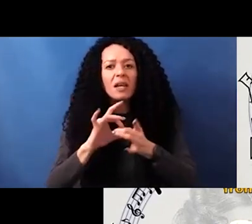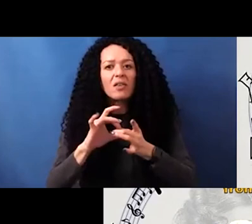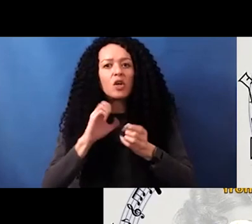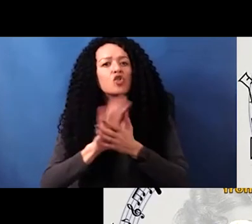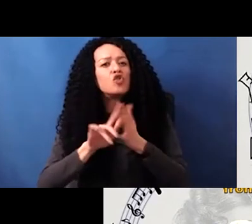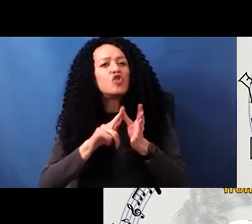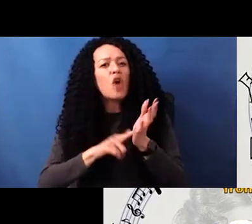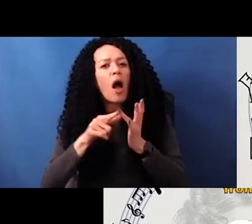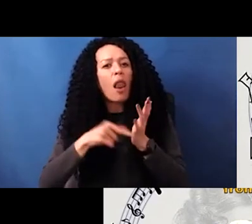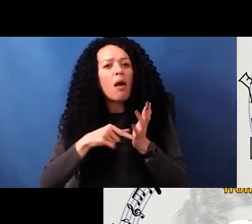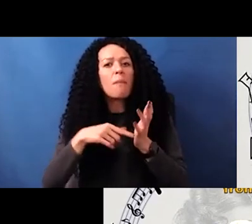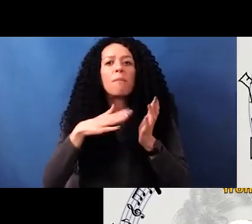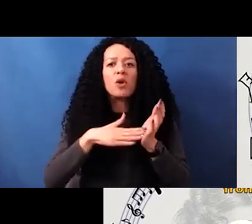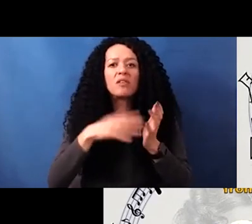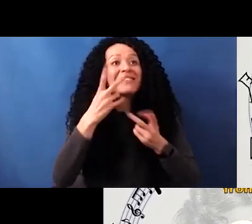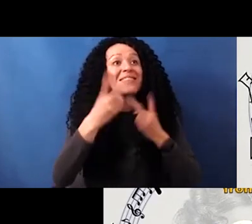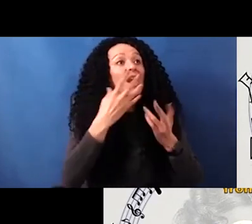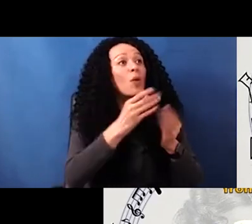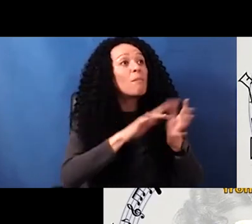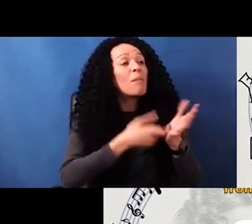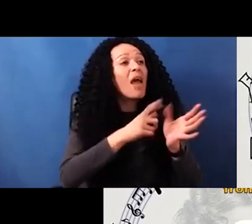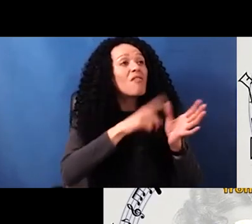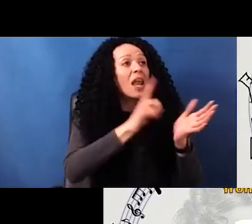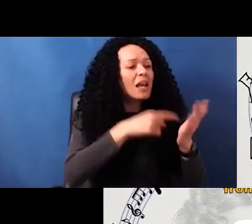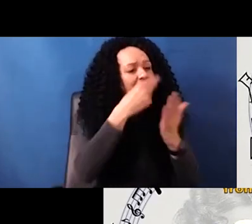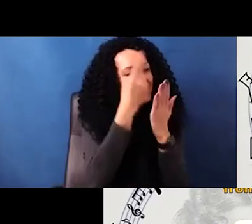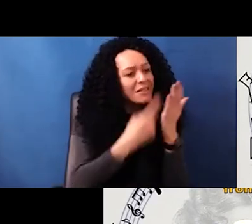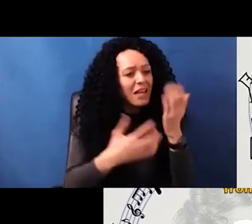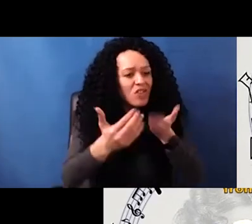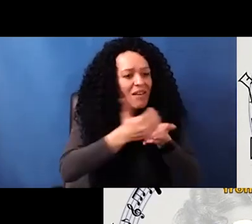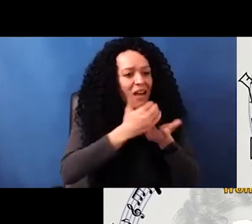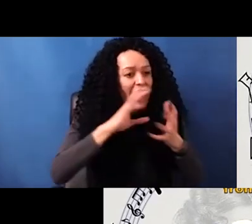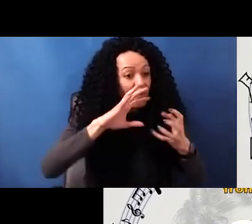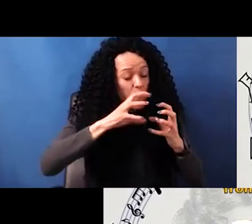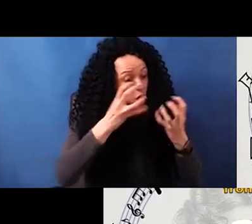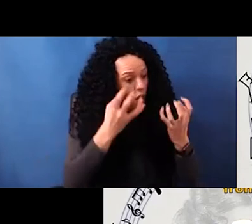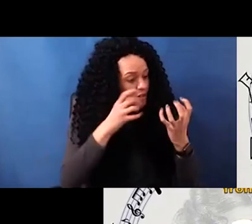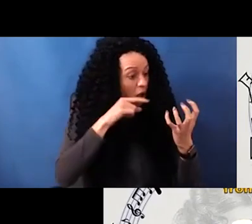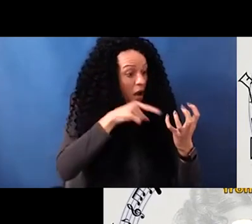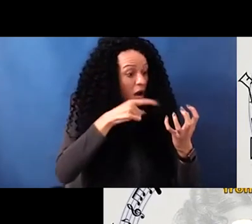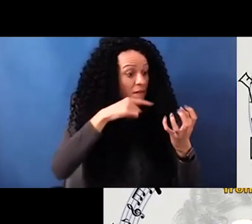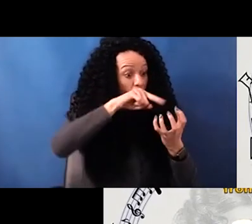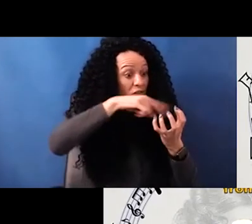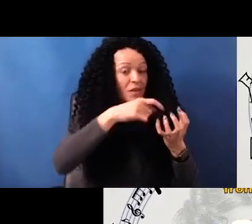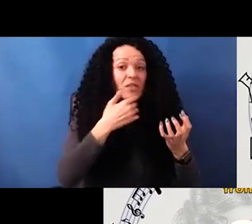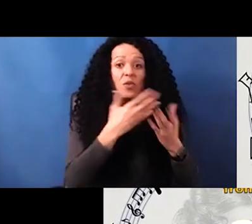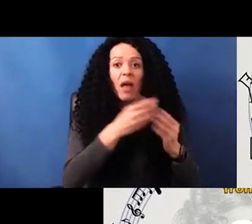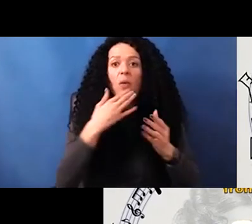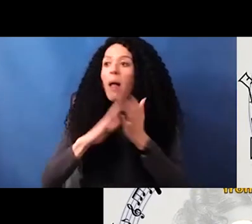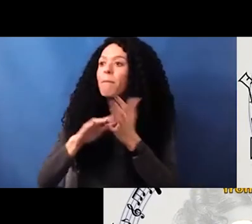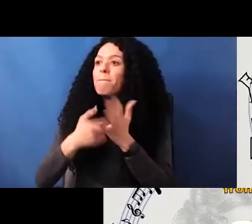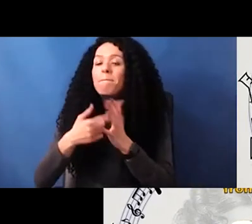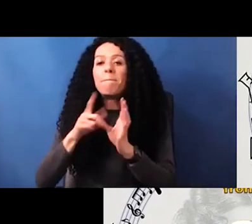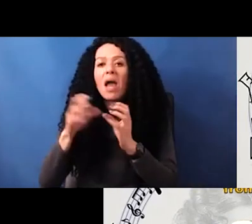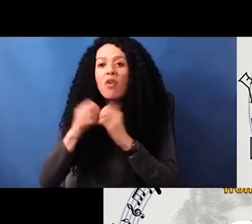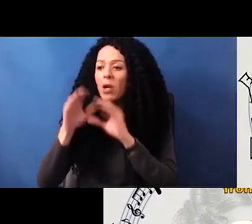Murchison singing it with Mary Lyle as they sketch and collect fossils together, while Mary Buckland teaches the song to